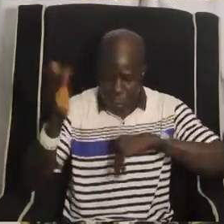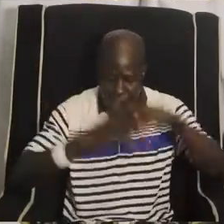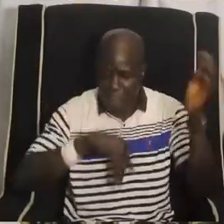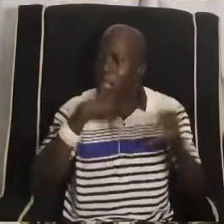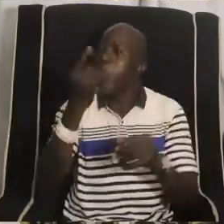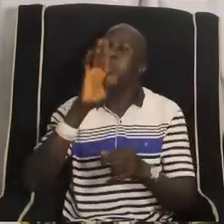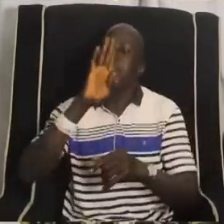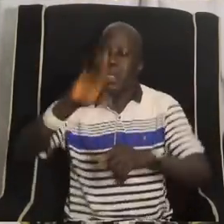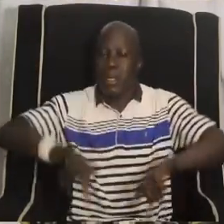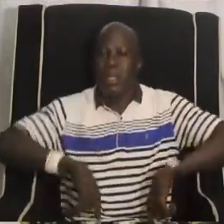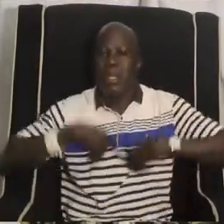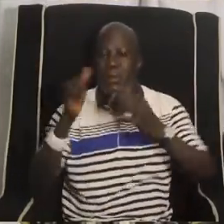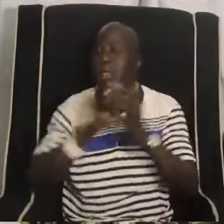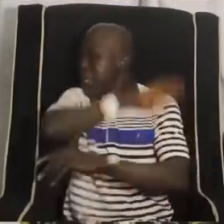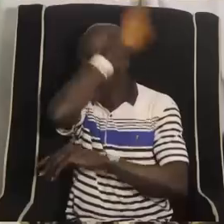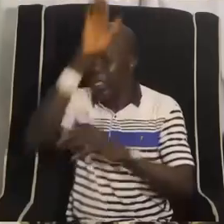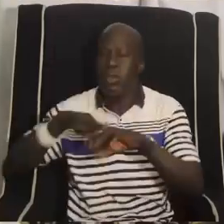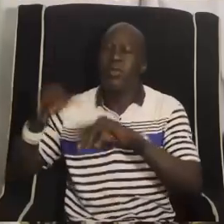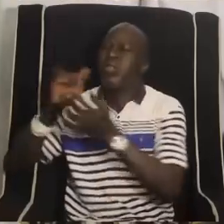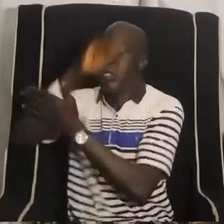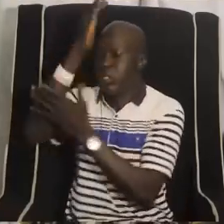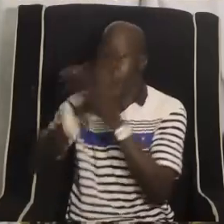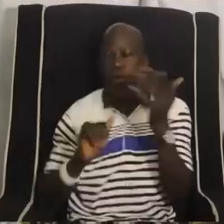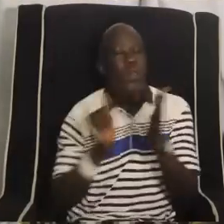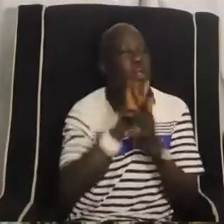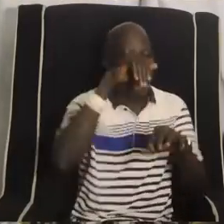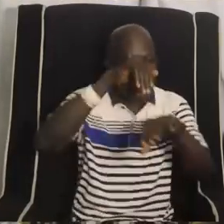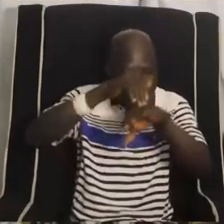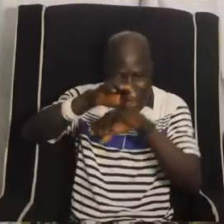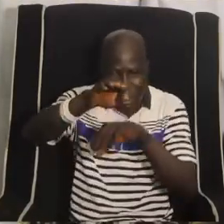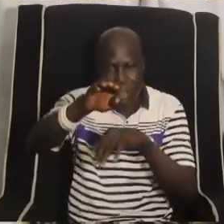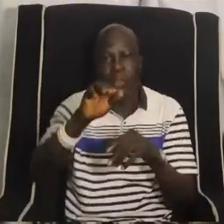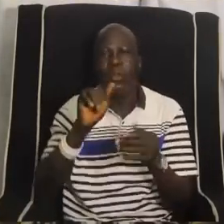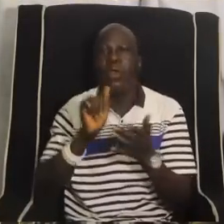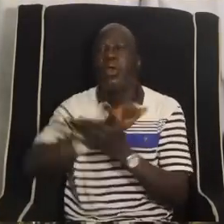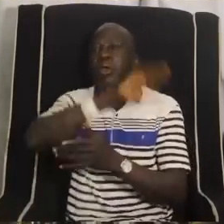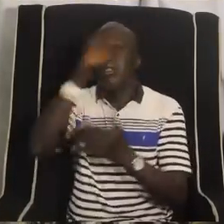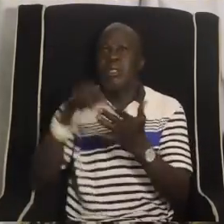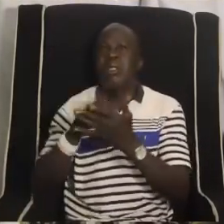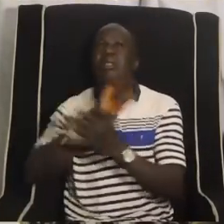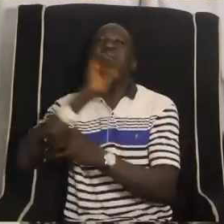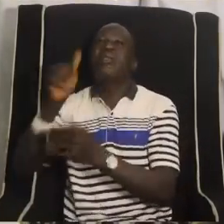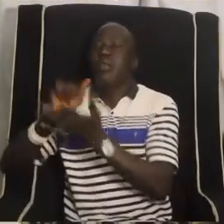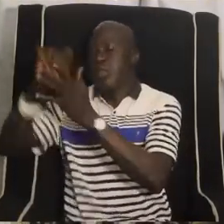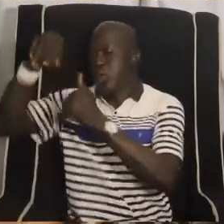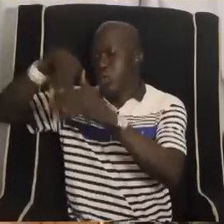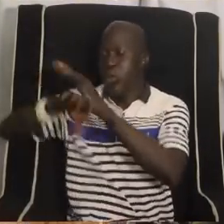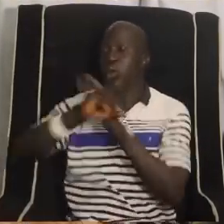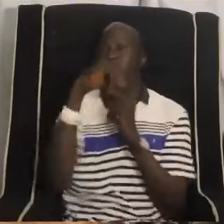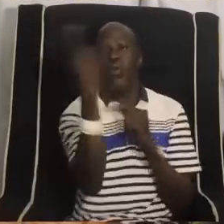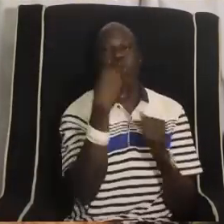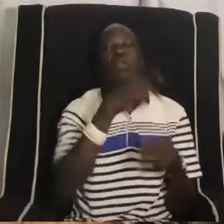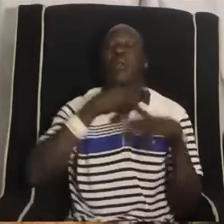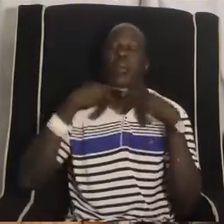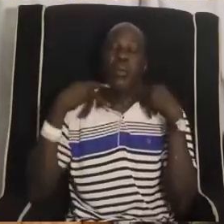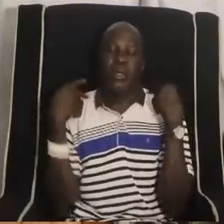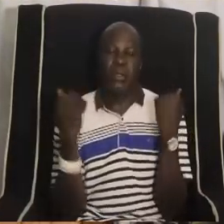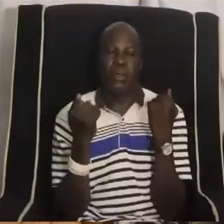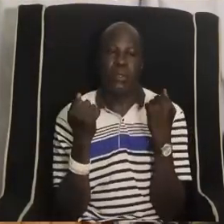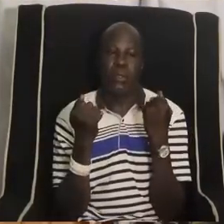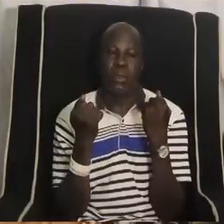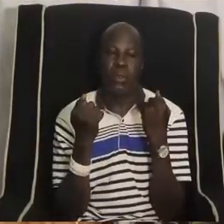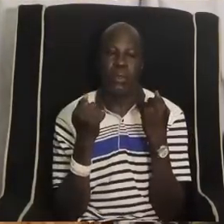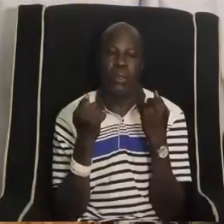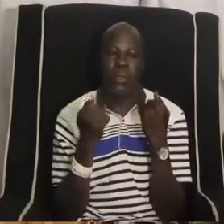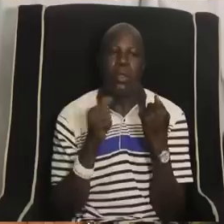one will be in life. Tí ò ní sí ibìkan tá a rán sí. And there will not be a destination. Eléyìí ò kìí ṣe àwọn ẹ̀kọ́ Ọlọ́run nìkan o. This one is not only the oracle